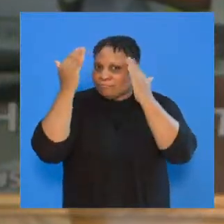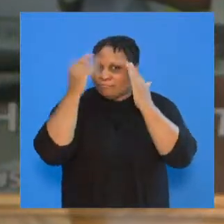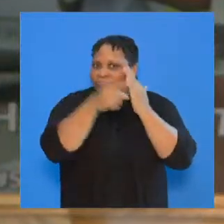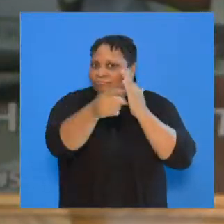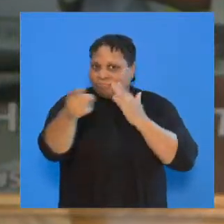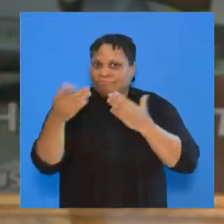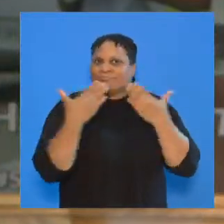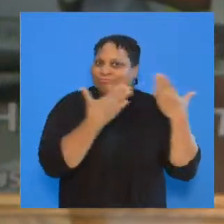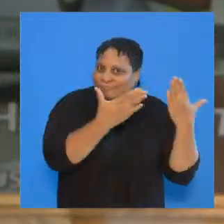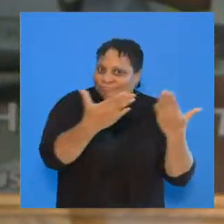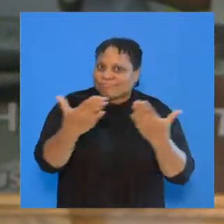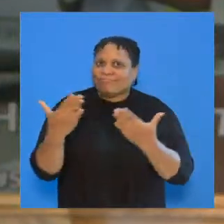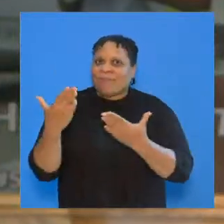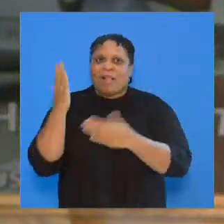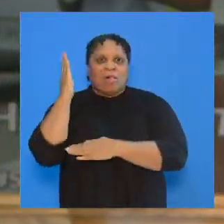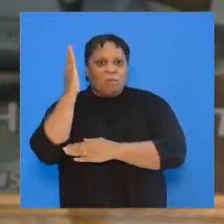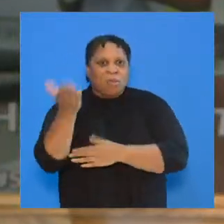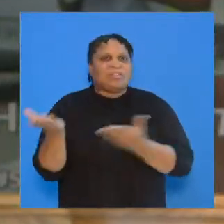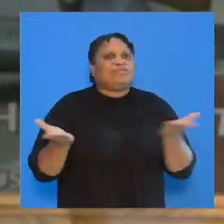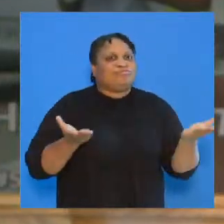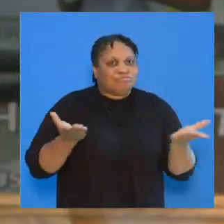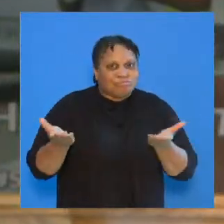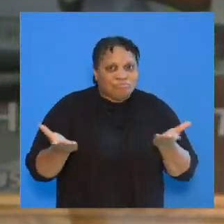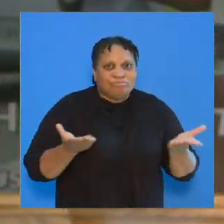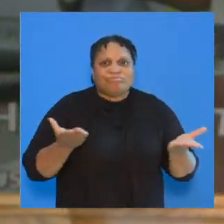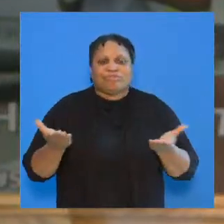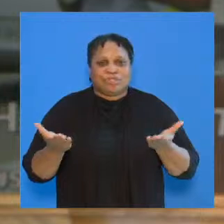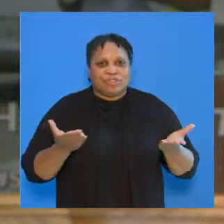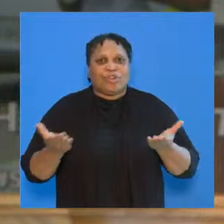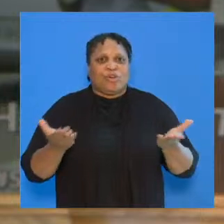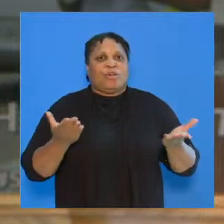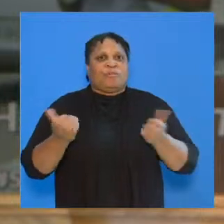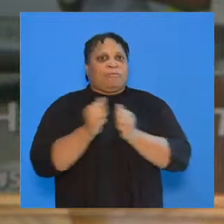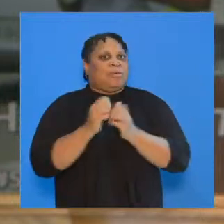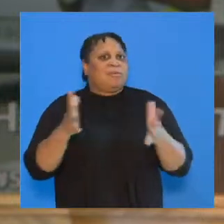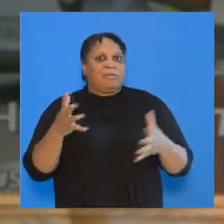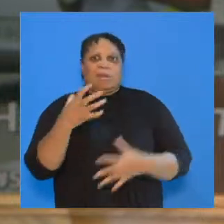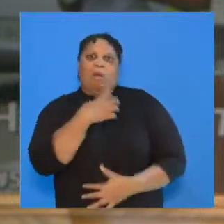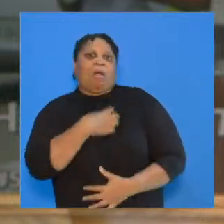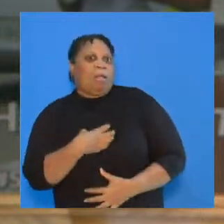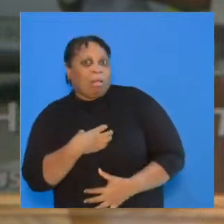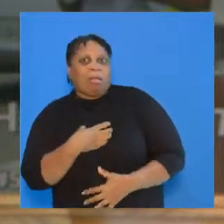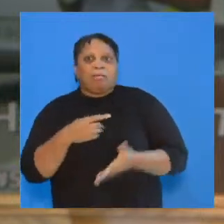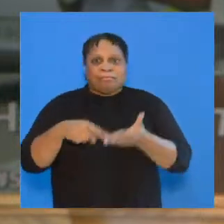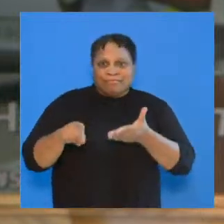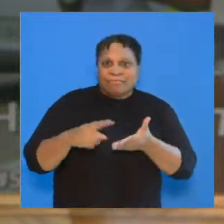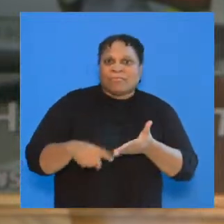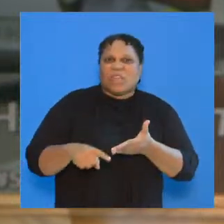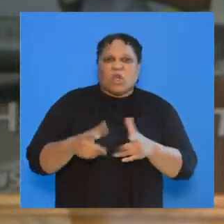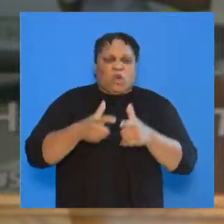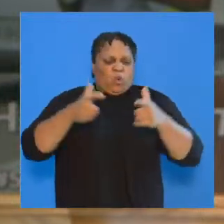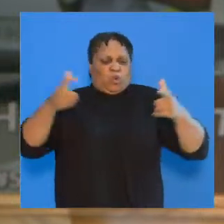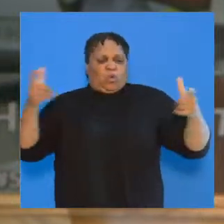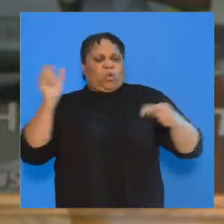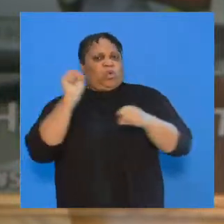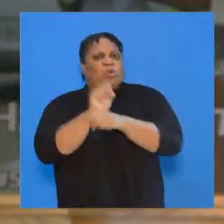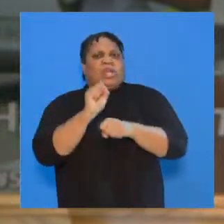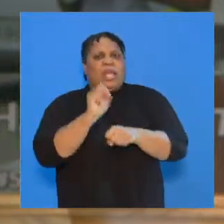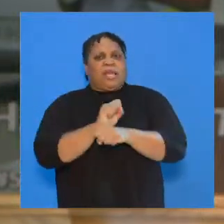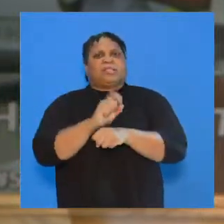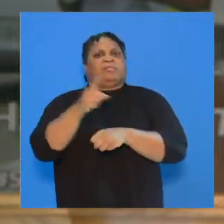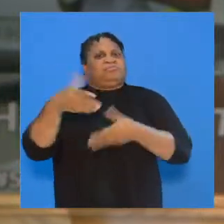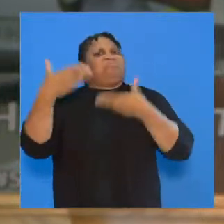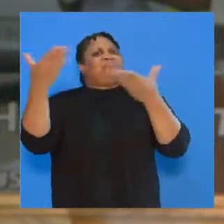today for their willingness to serve our community without compensation. This was a huge task, and their contribution was very